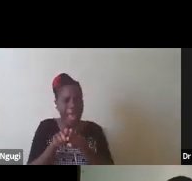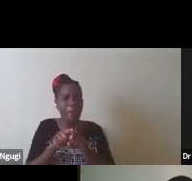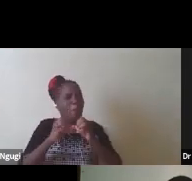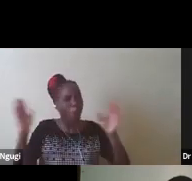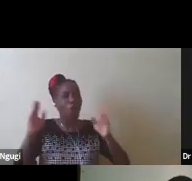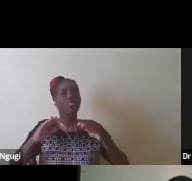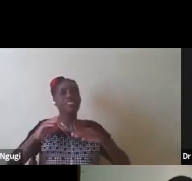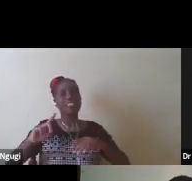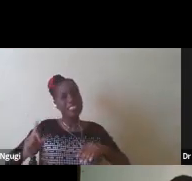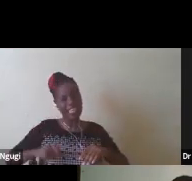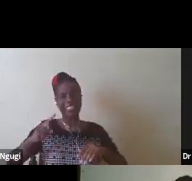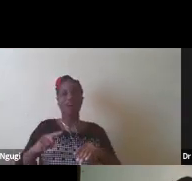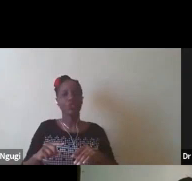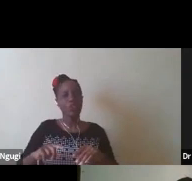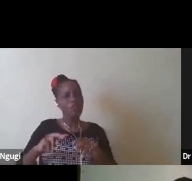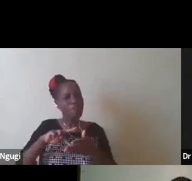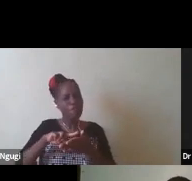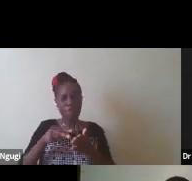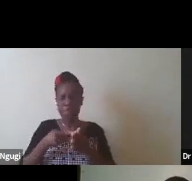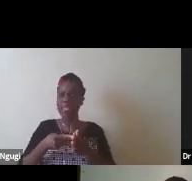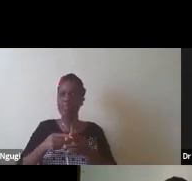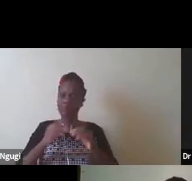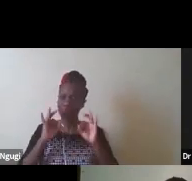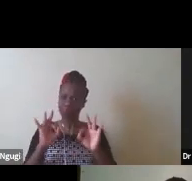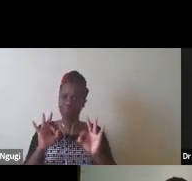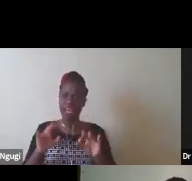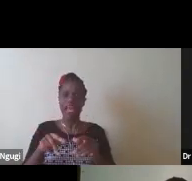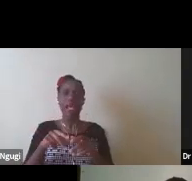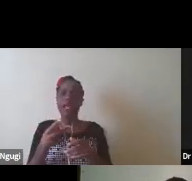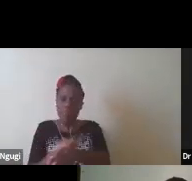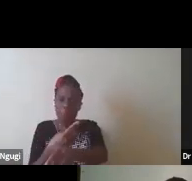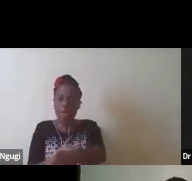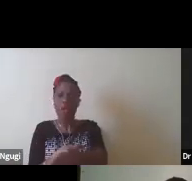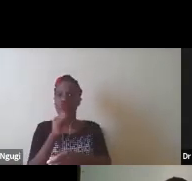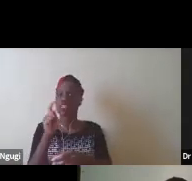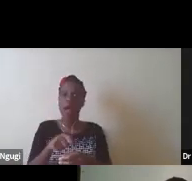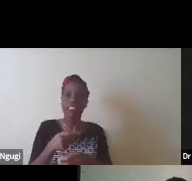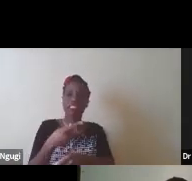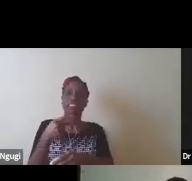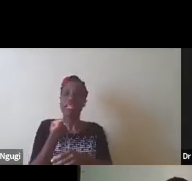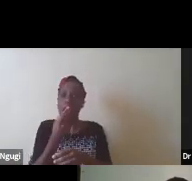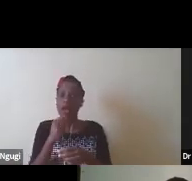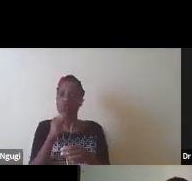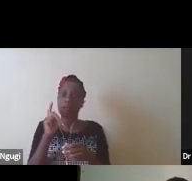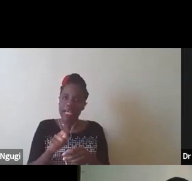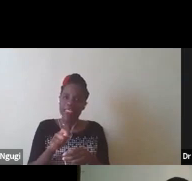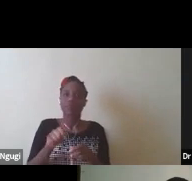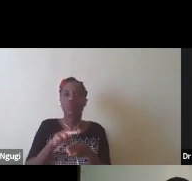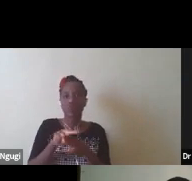having attended to patients who earlier they would have possibly restrained or tranquilized, and now without that, they can still get the training going on. That is very important.